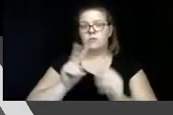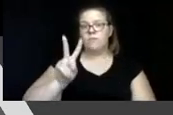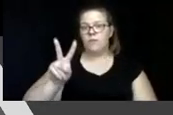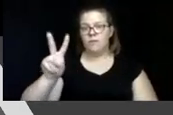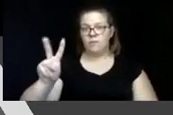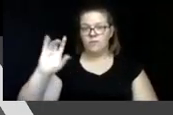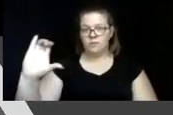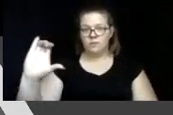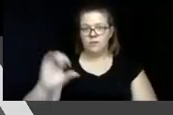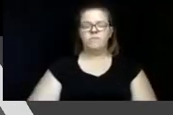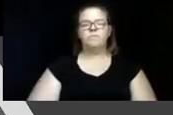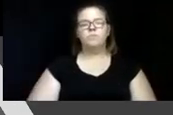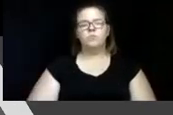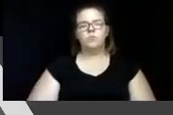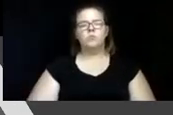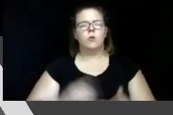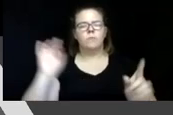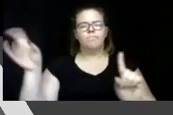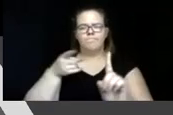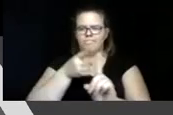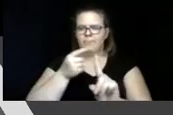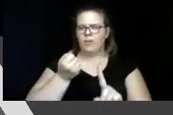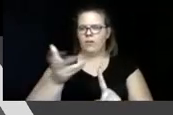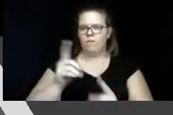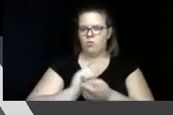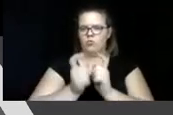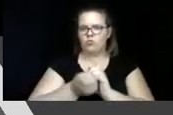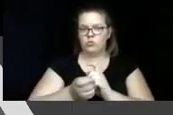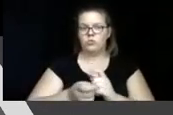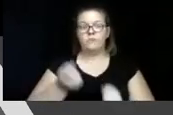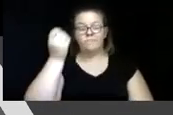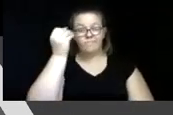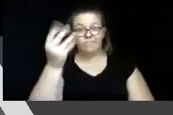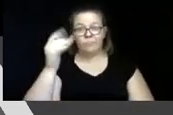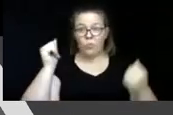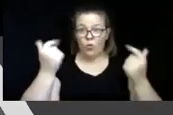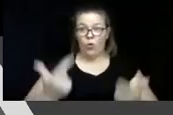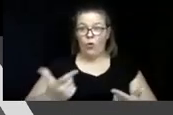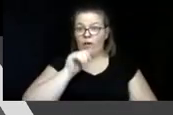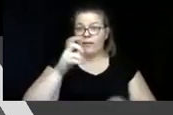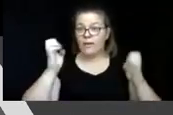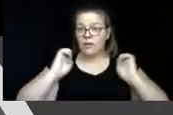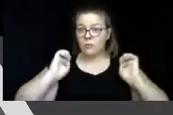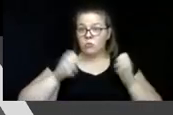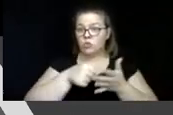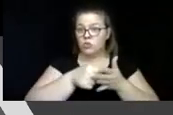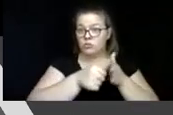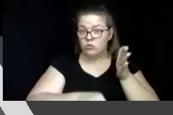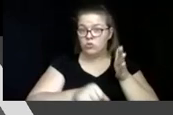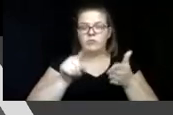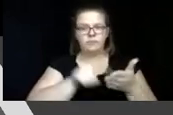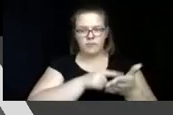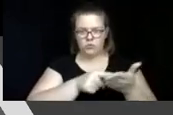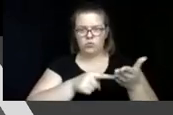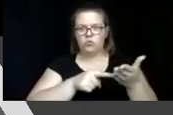So back to a couple of the changes. All surgeries were canceled, all non-emergent surgeries. So the only surgeries that